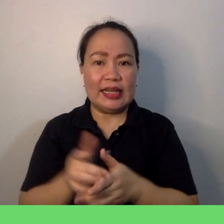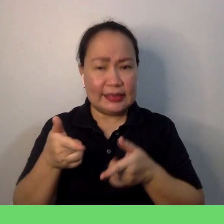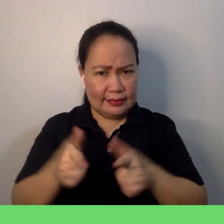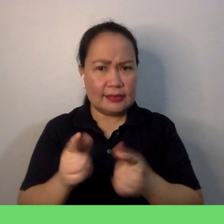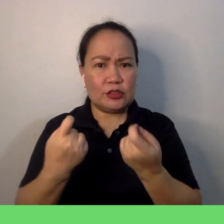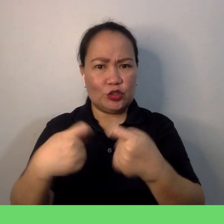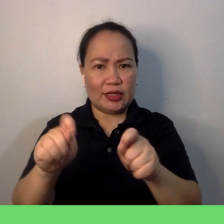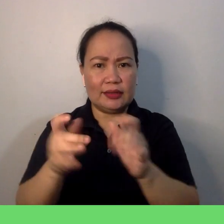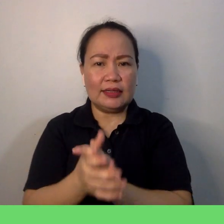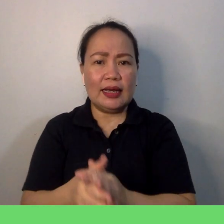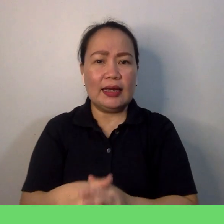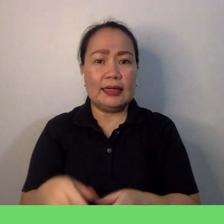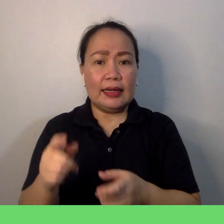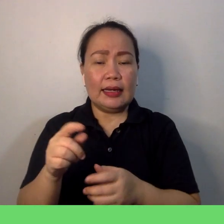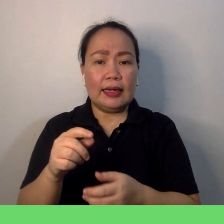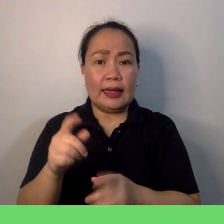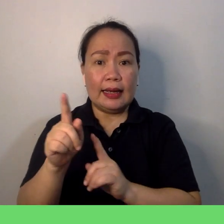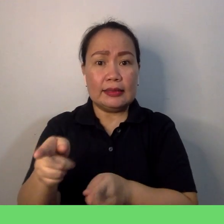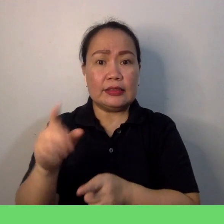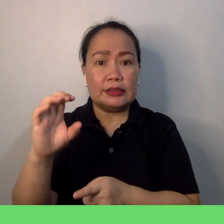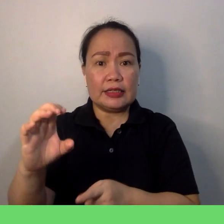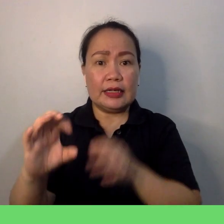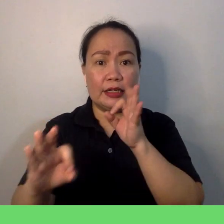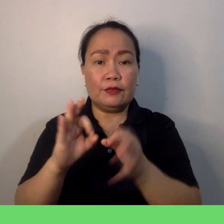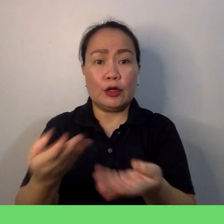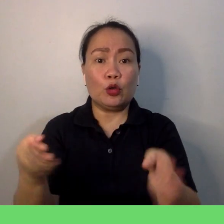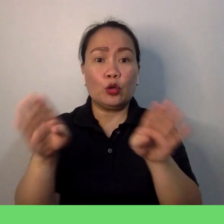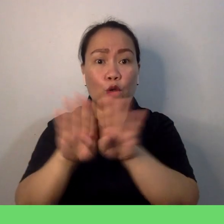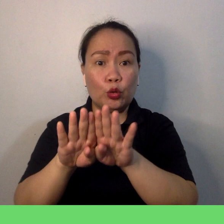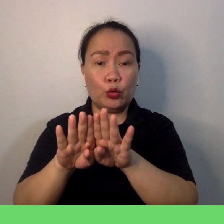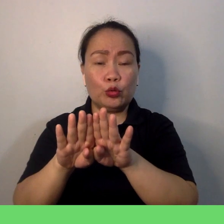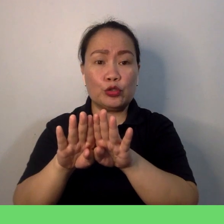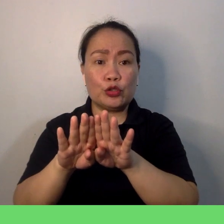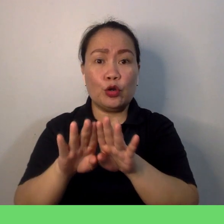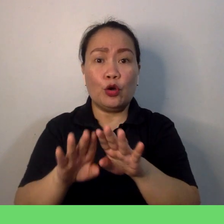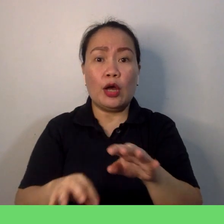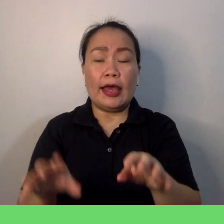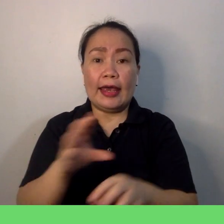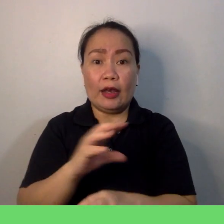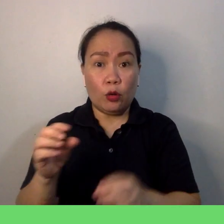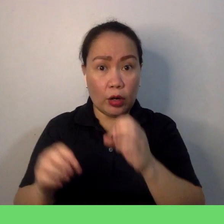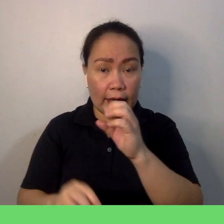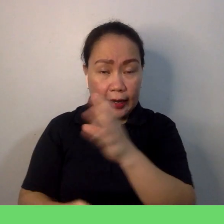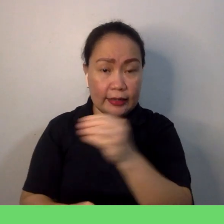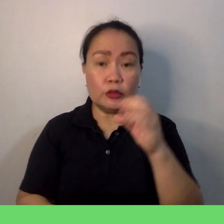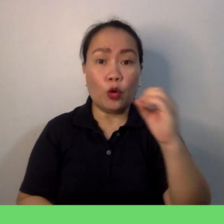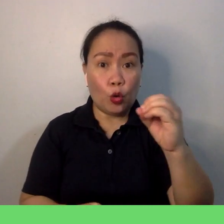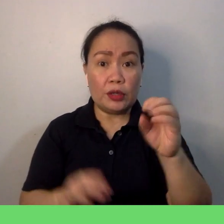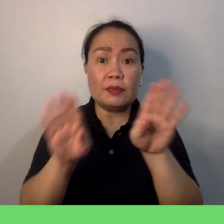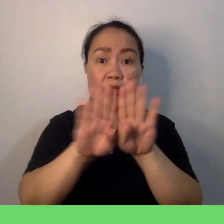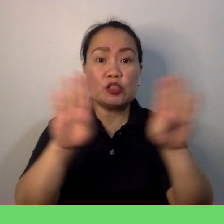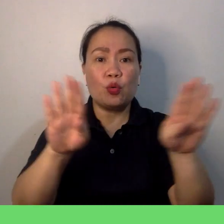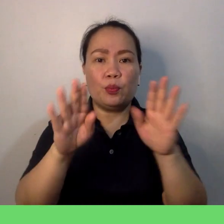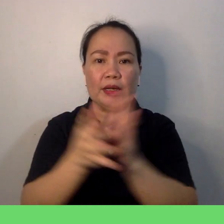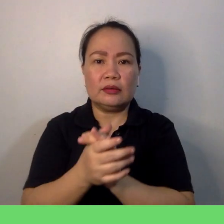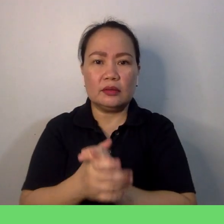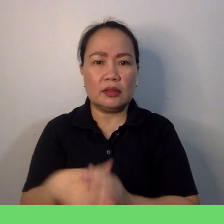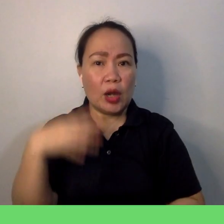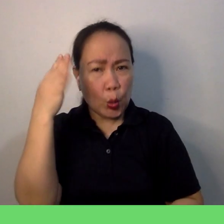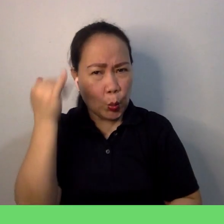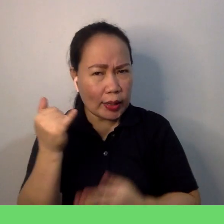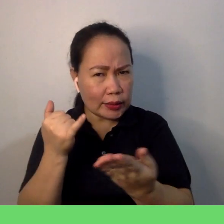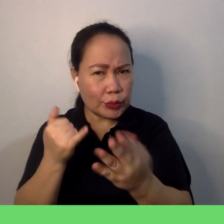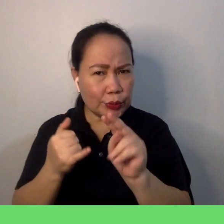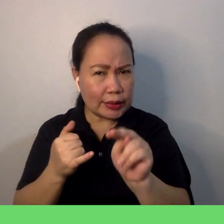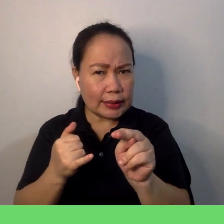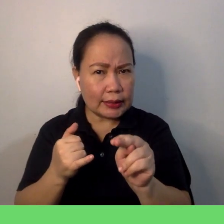Okay, let's try. Write C if the item is a closed format question and O if it is an open format question. Why do